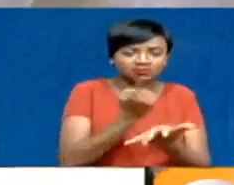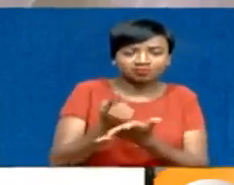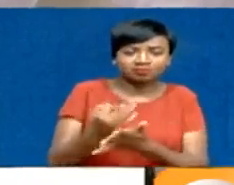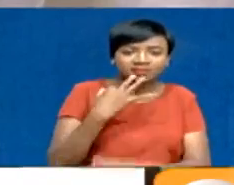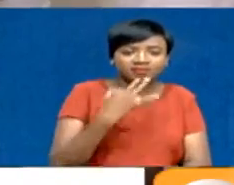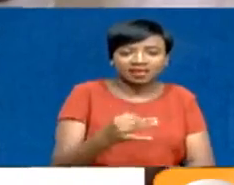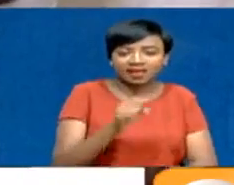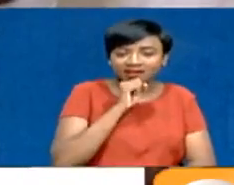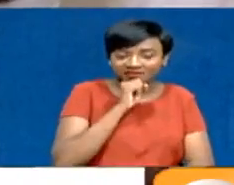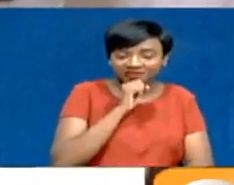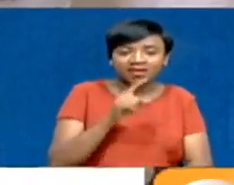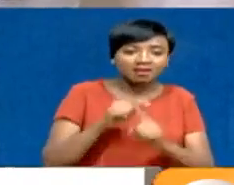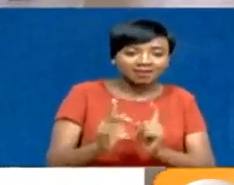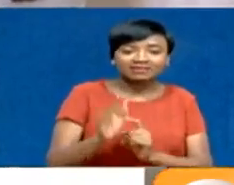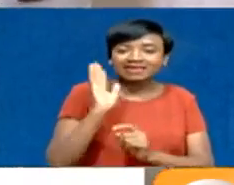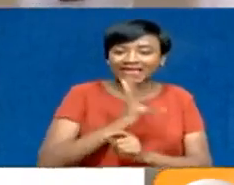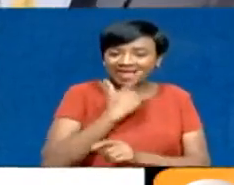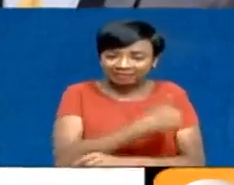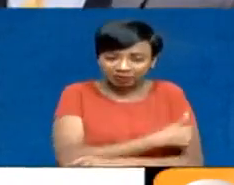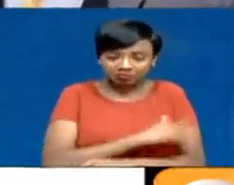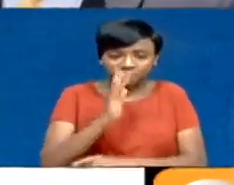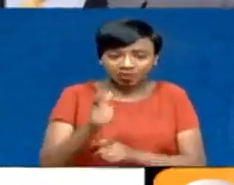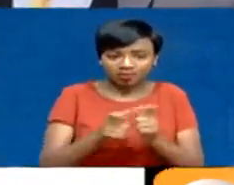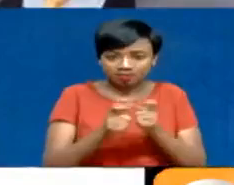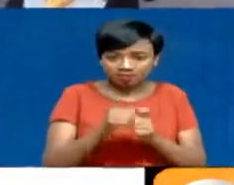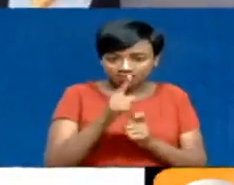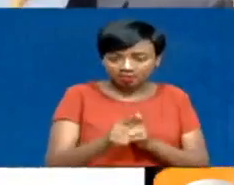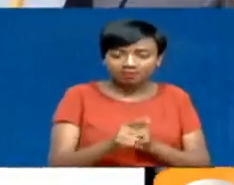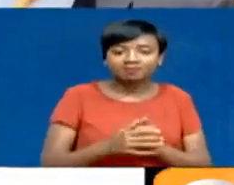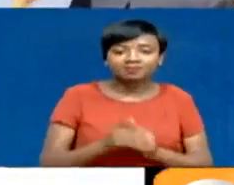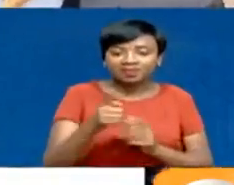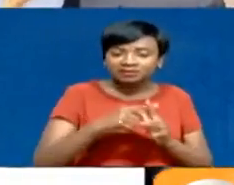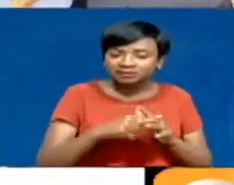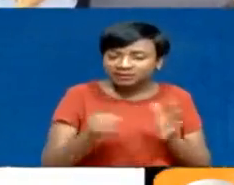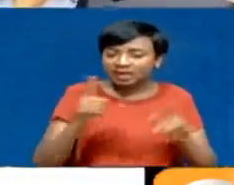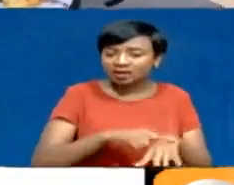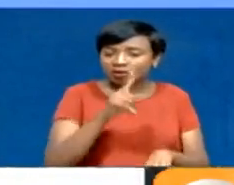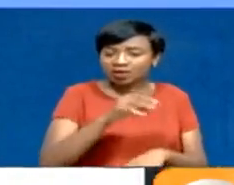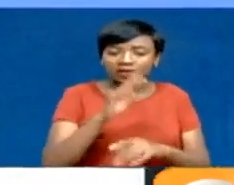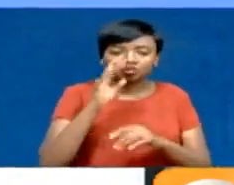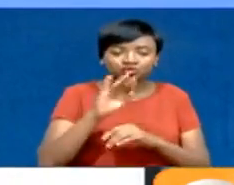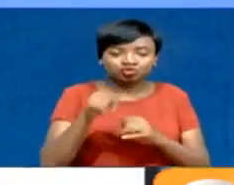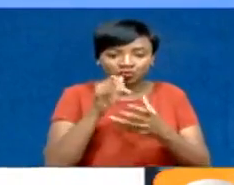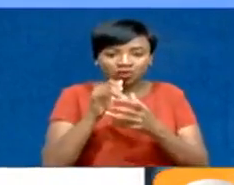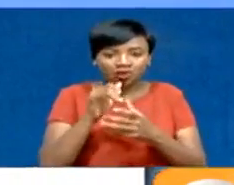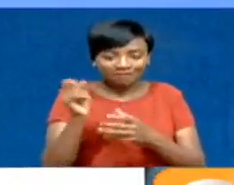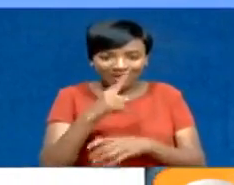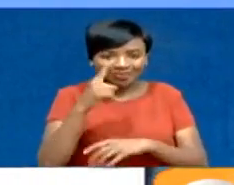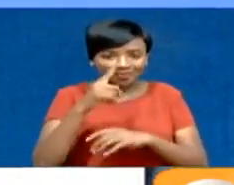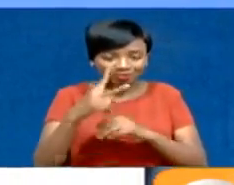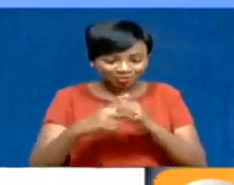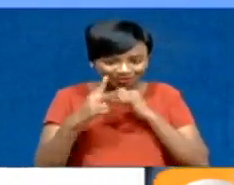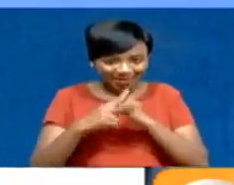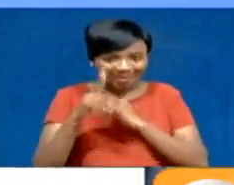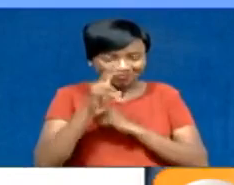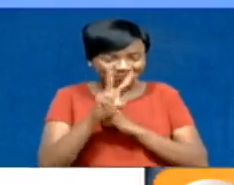Kenyatta National Hospital was revived by the Nairobi Metropolitan Service in July 2021 after stalling for over 30 years